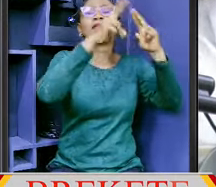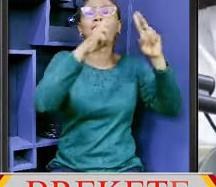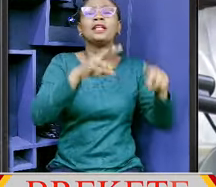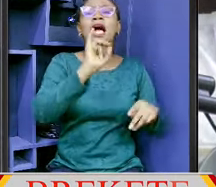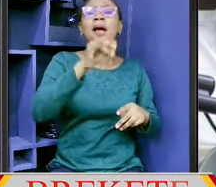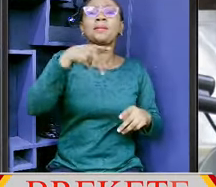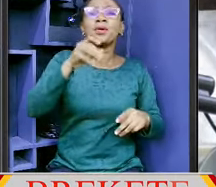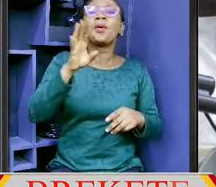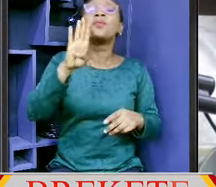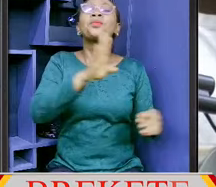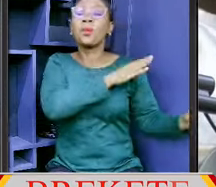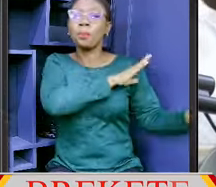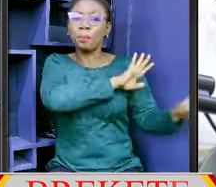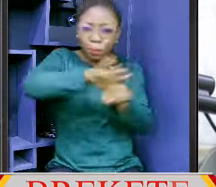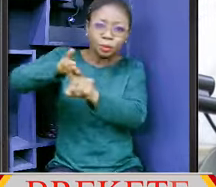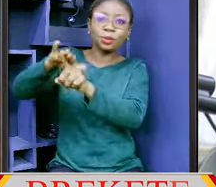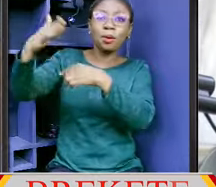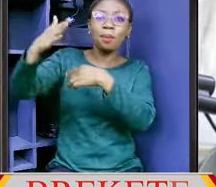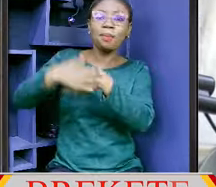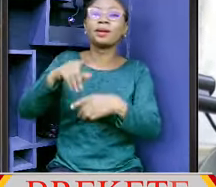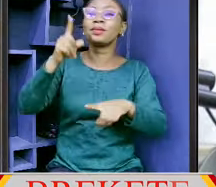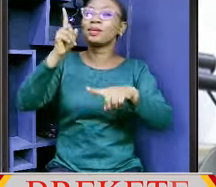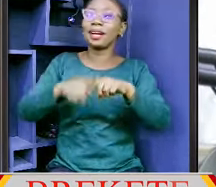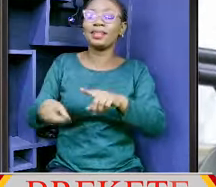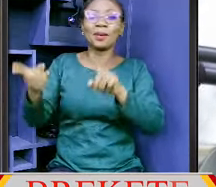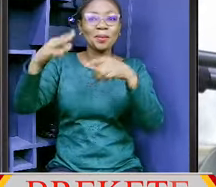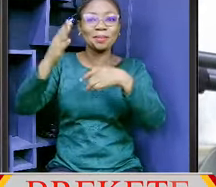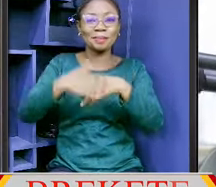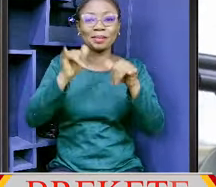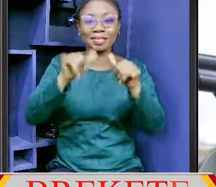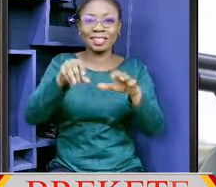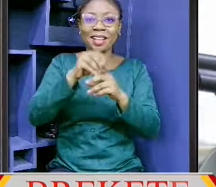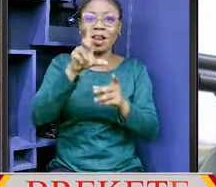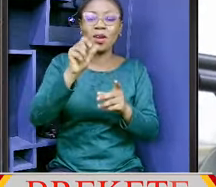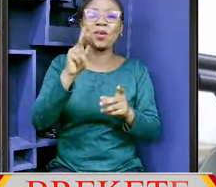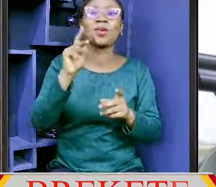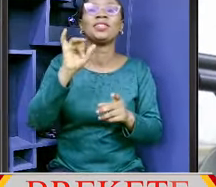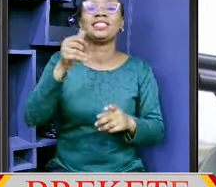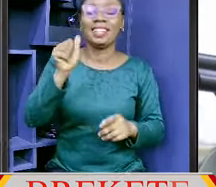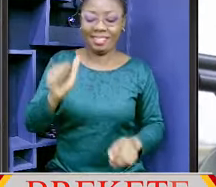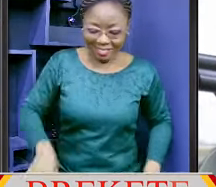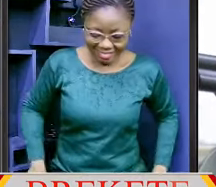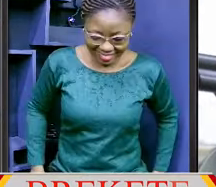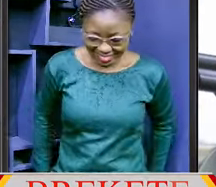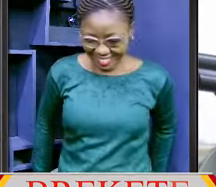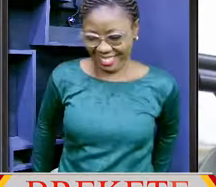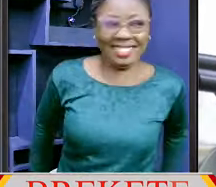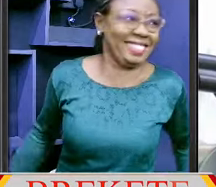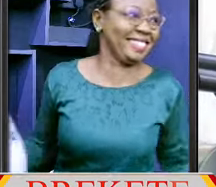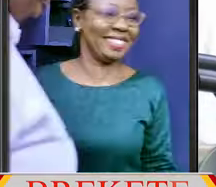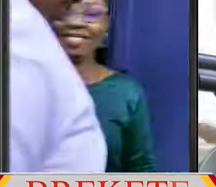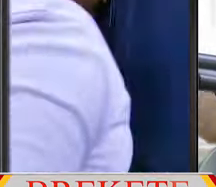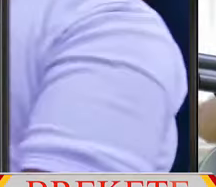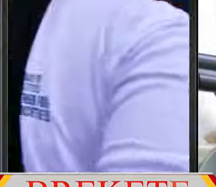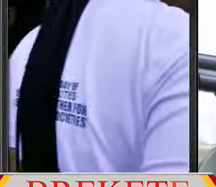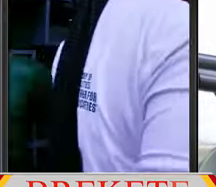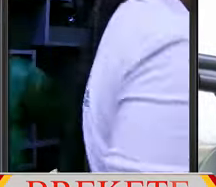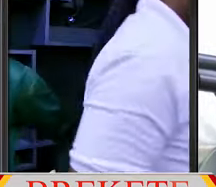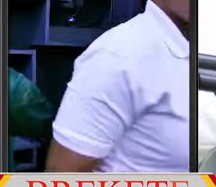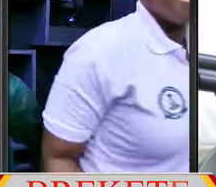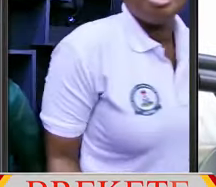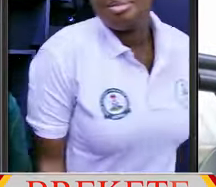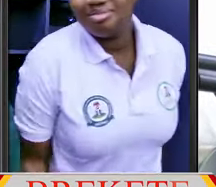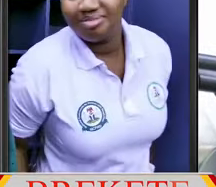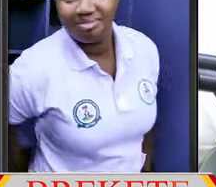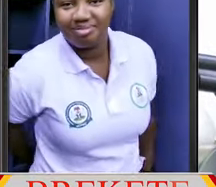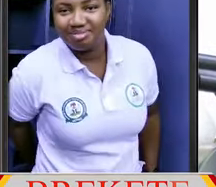You know, if you come back, you go stay for Lokoja. Hembe. That the one thing, say, some of them, if they carry